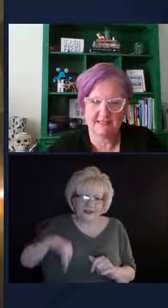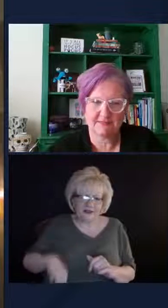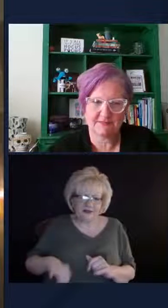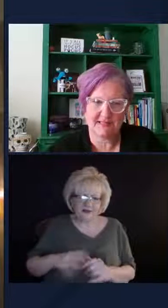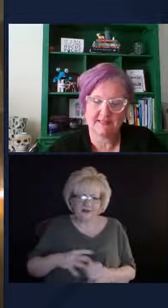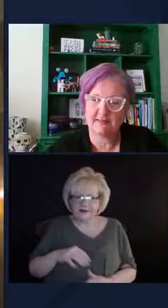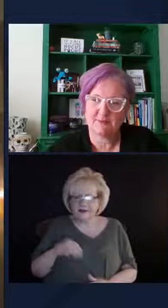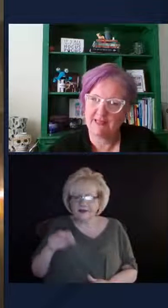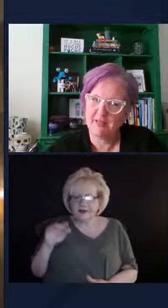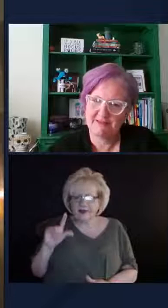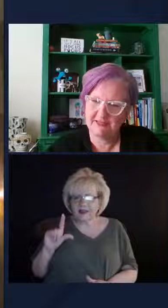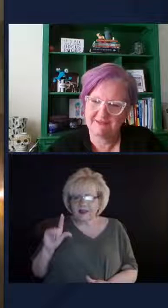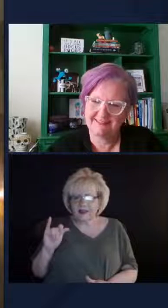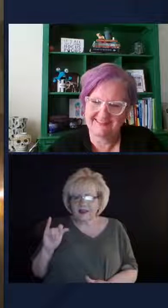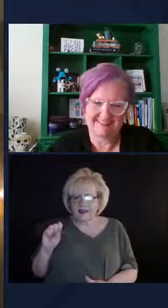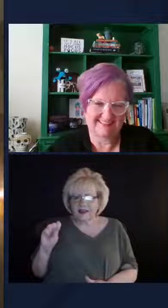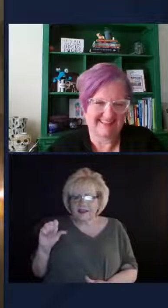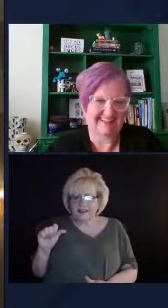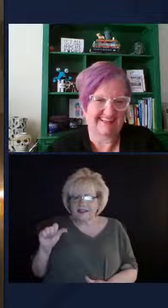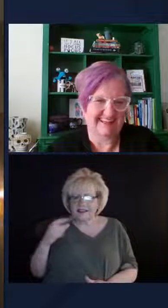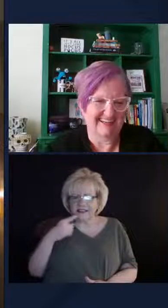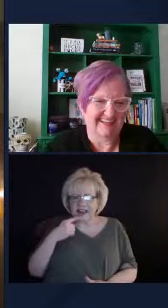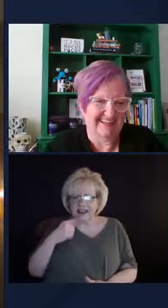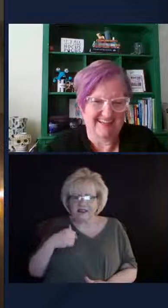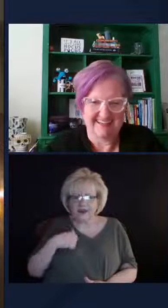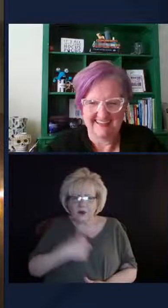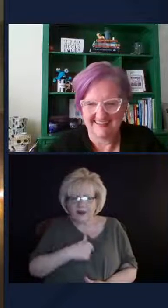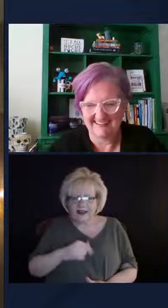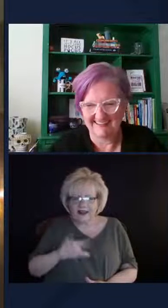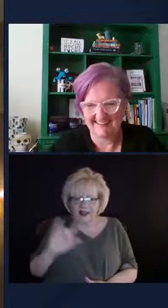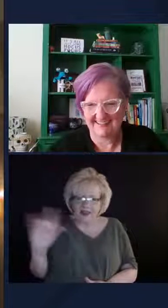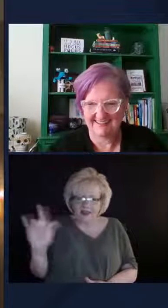Lisa Keller says that we love you. Ah,